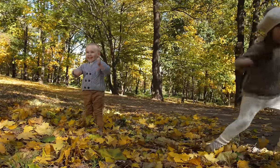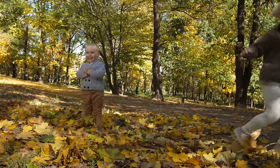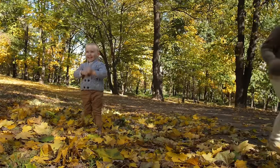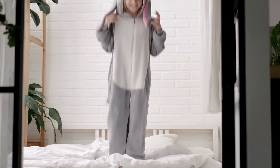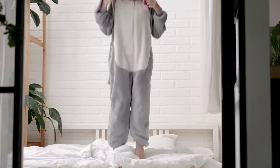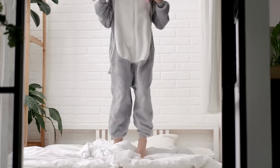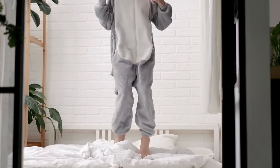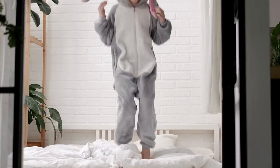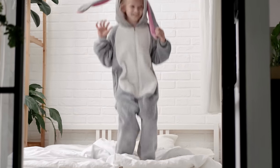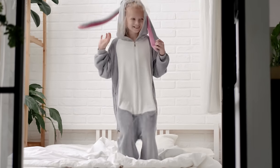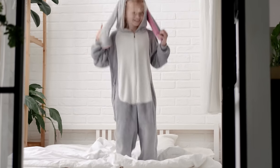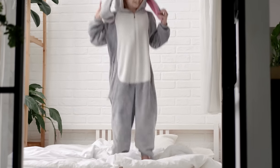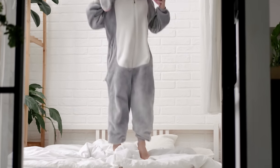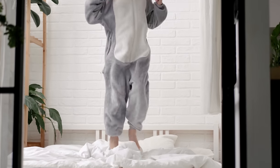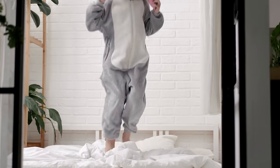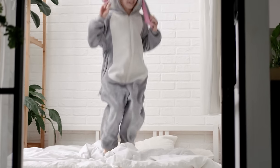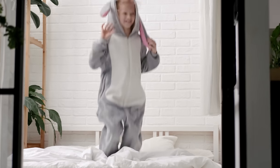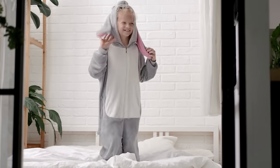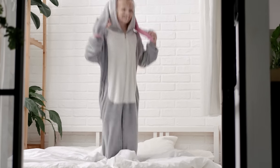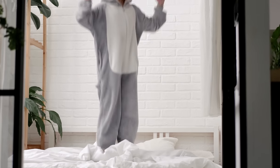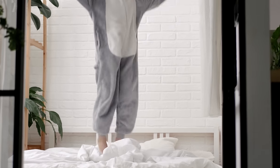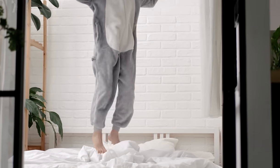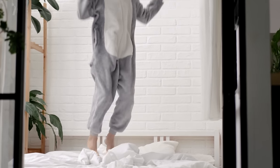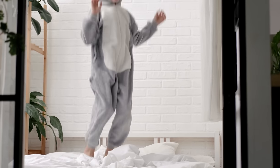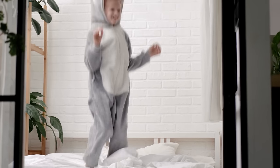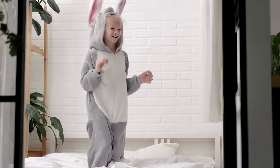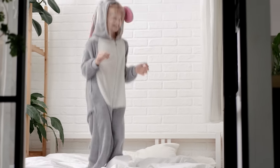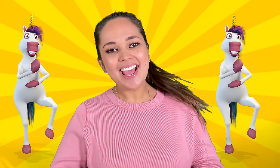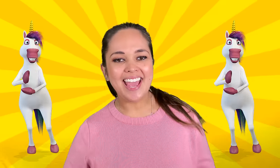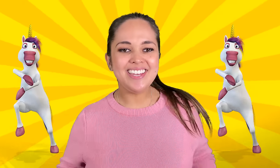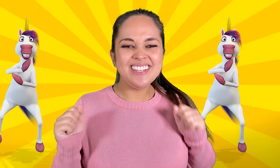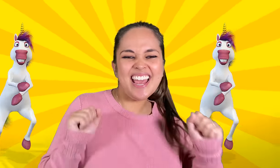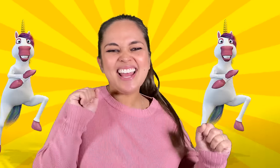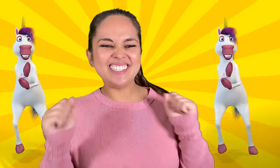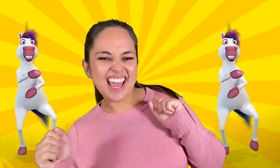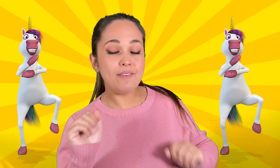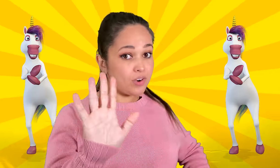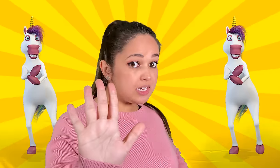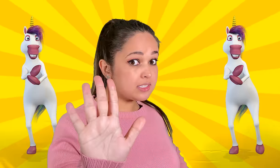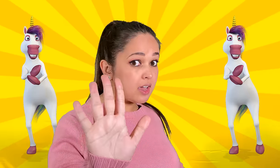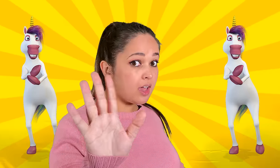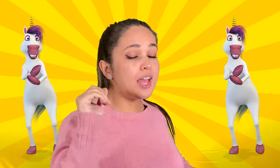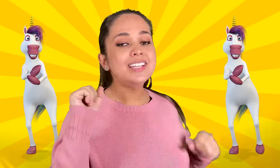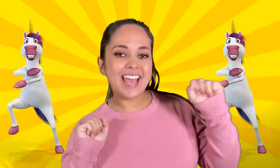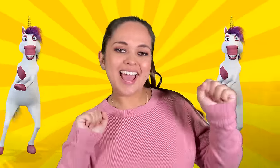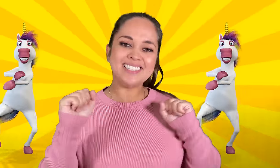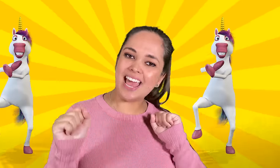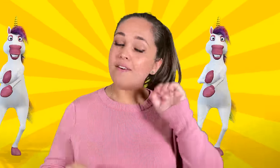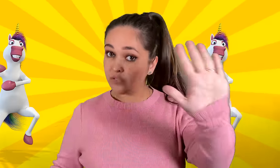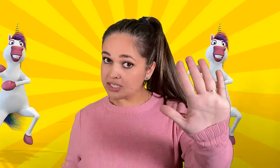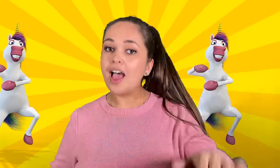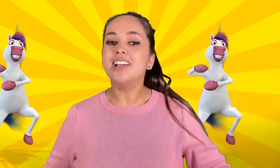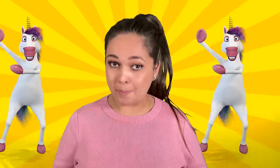the beat? Come on and dance with me. Time to move your feet. Can you dance and freeze?